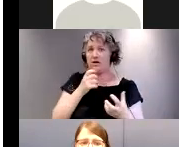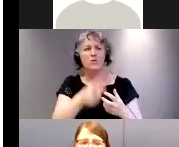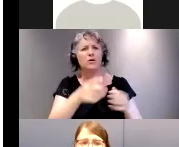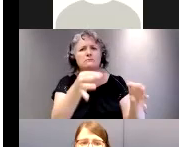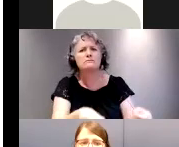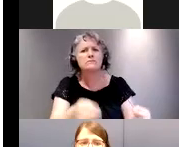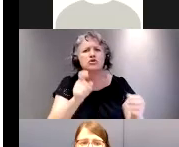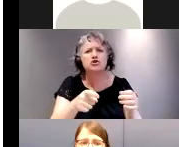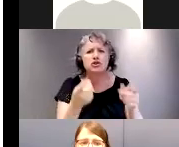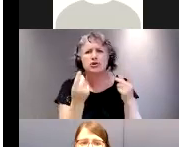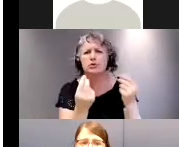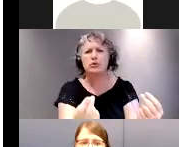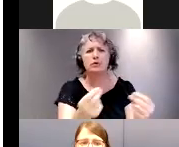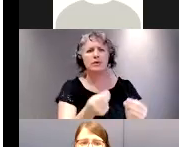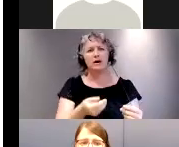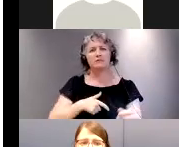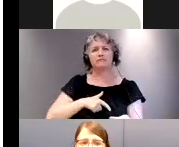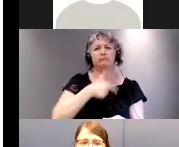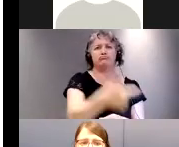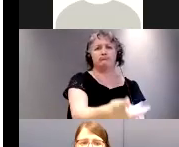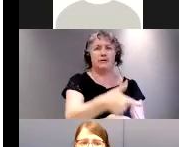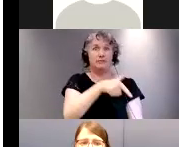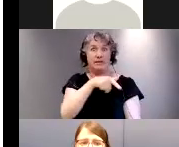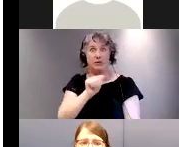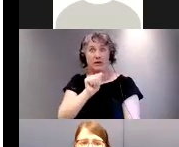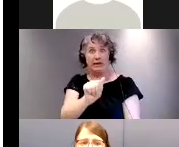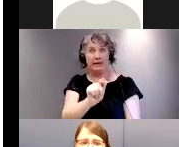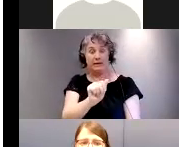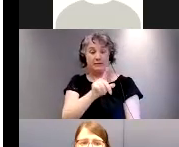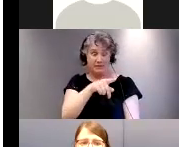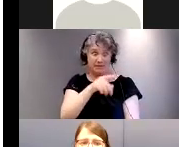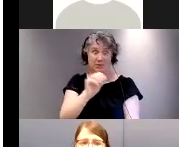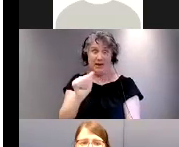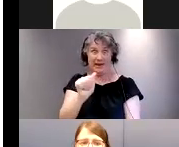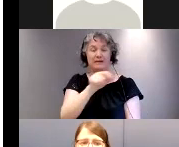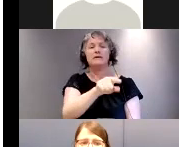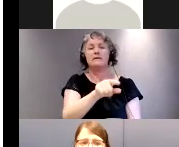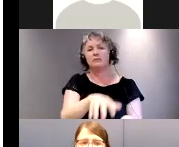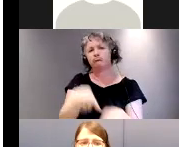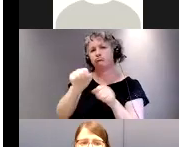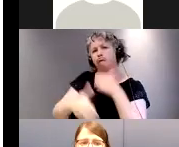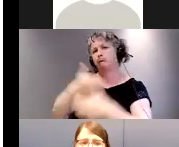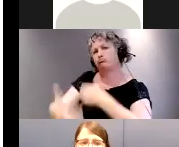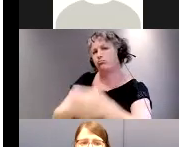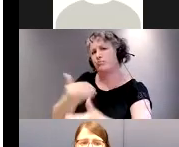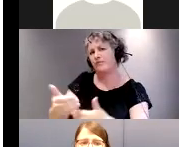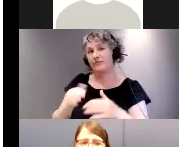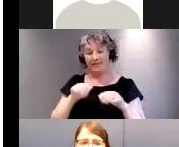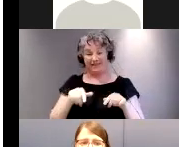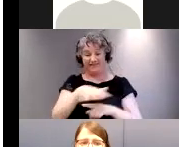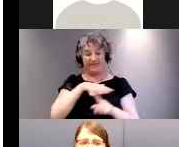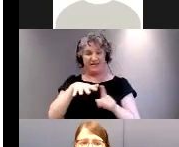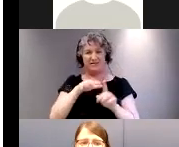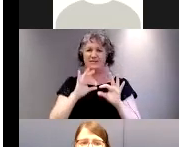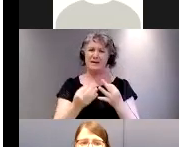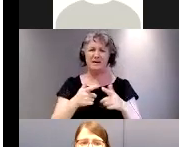right? And when we look at business succession, we see, especially with families in this environment, they've taken care of the finances, they